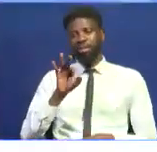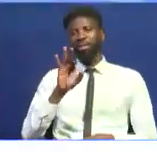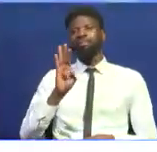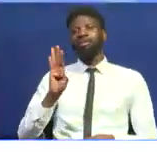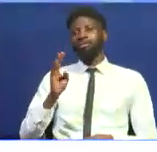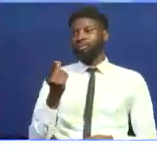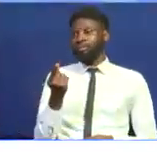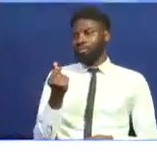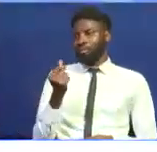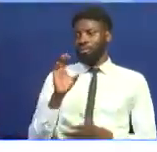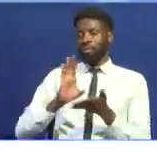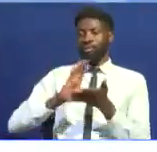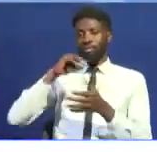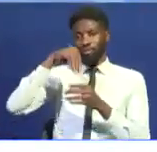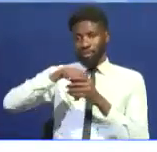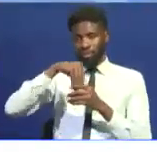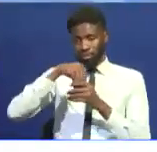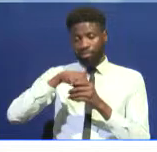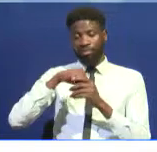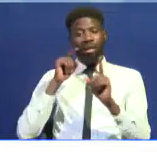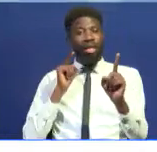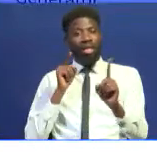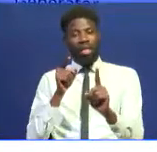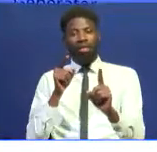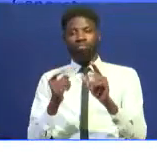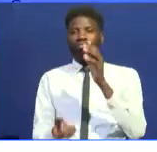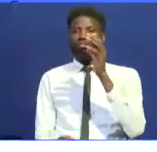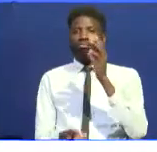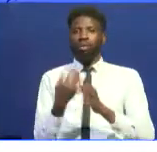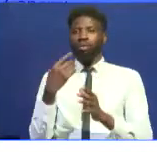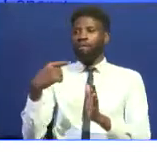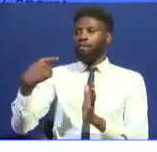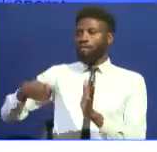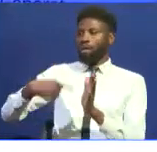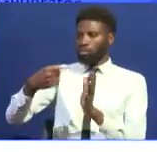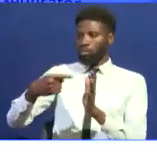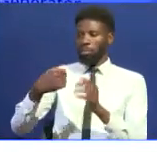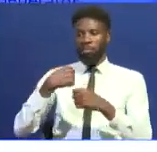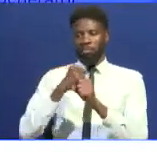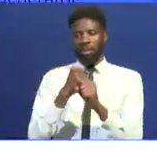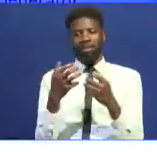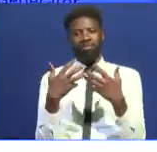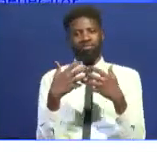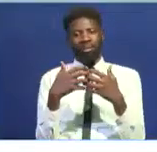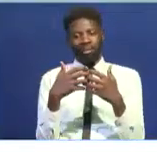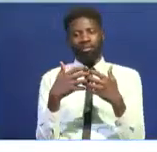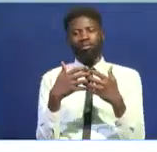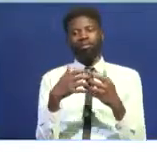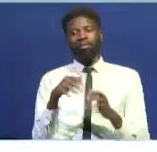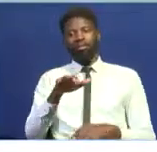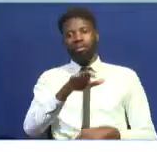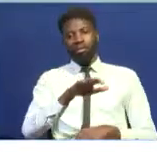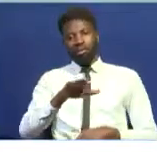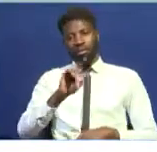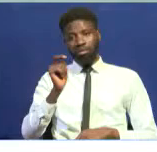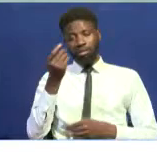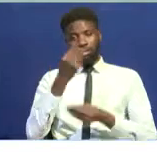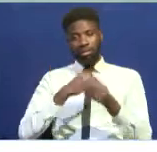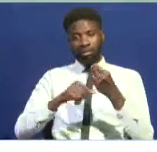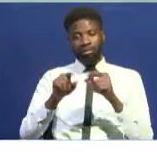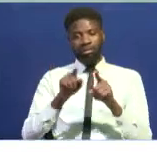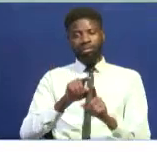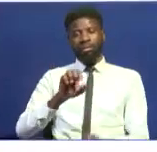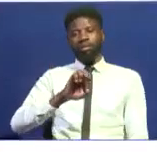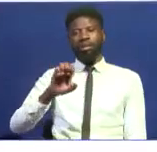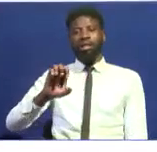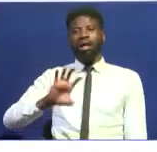that involves setting up a factory to produce energy products for supply in Kenya and the larger East African Community